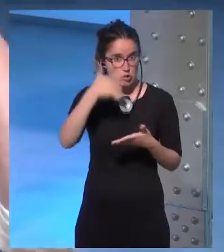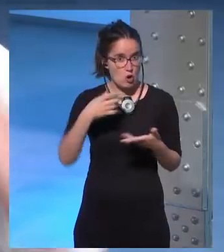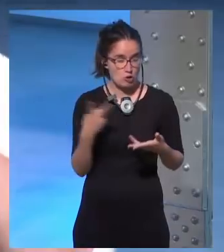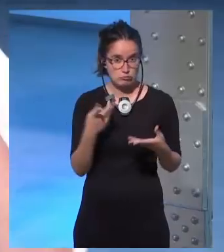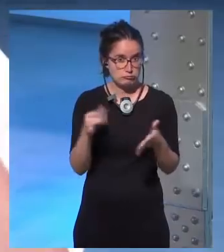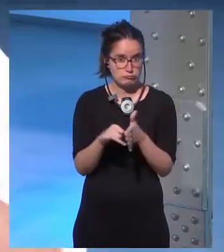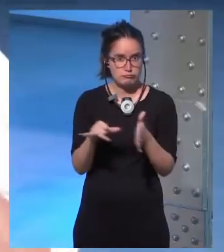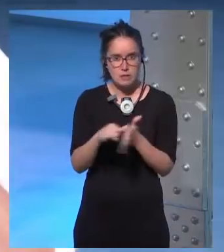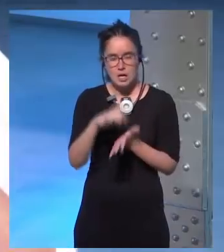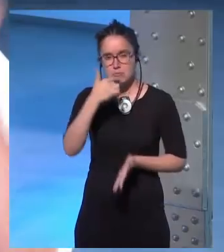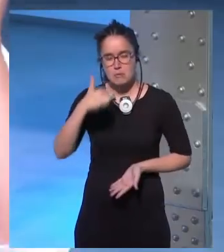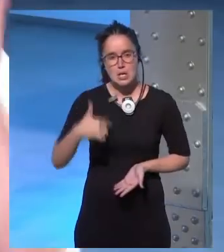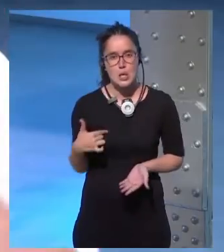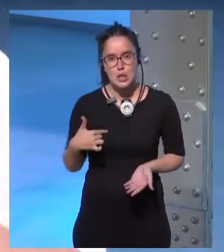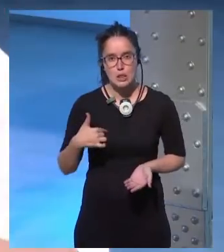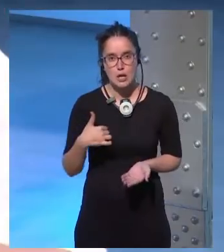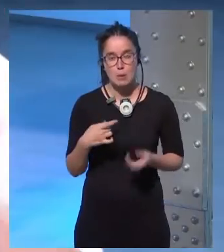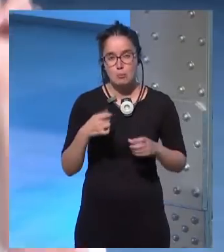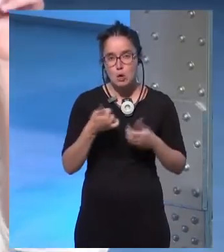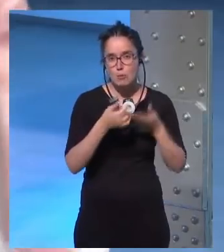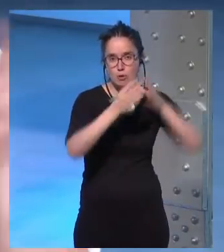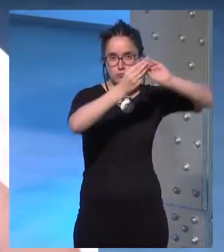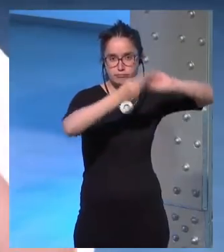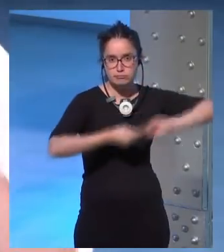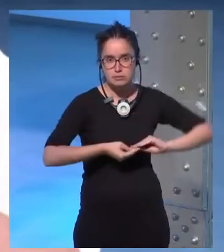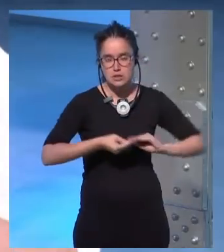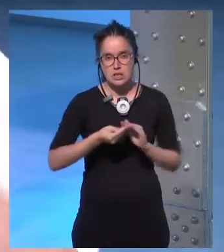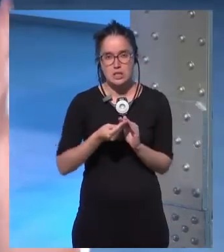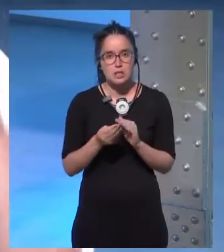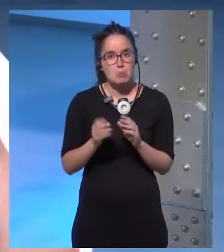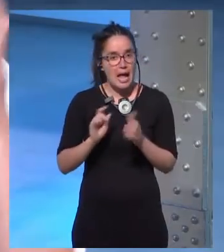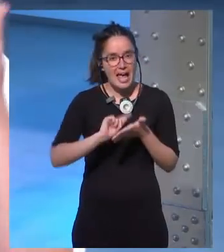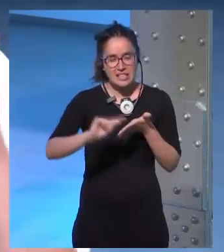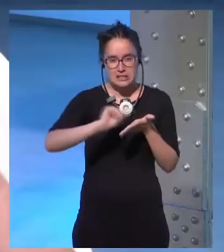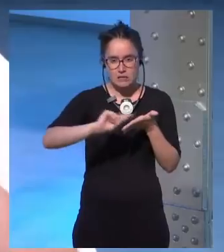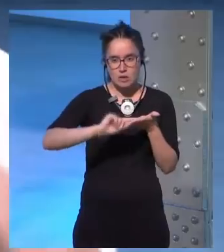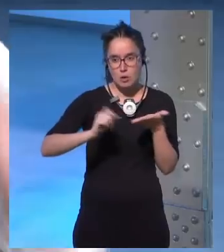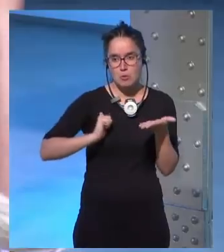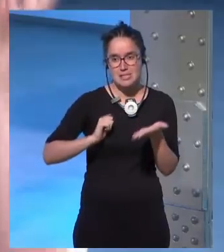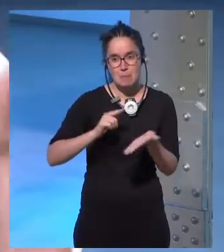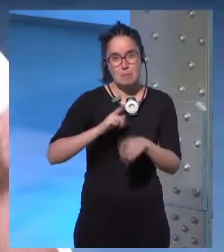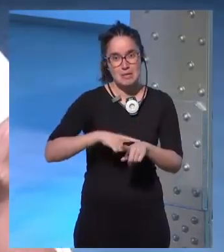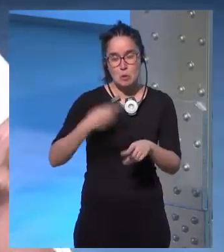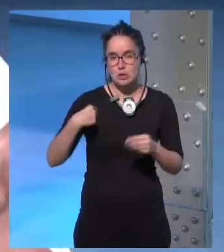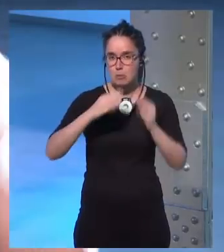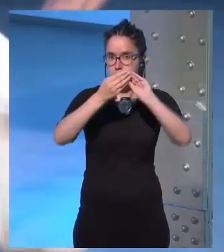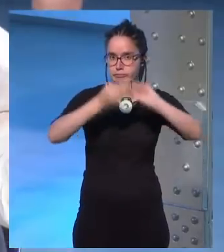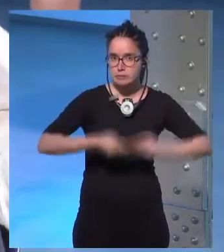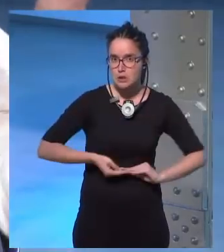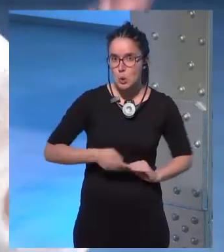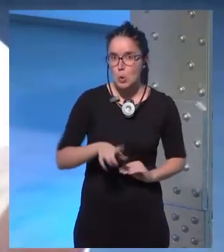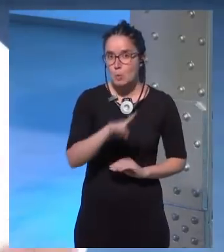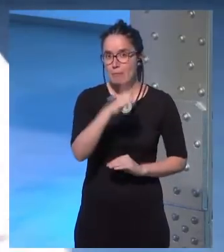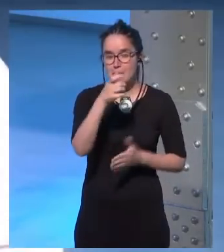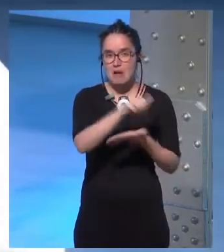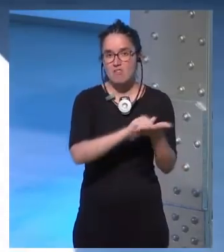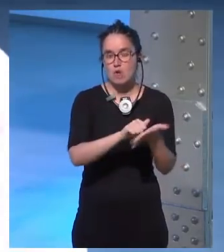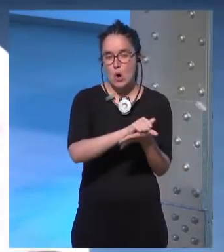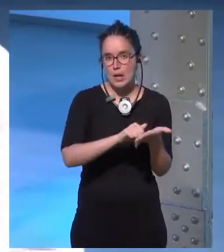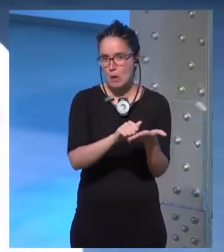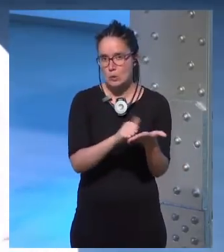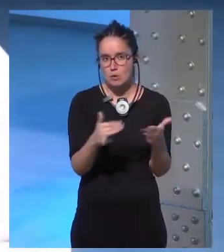as he goes, and he literally, when he gets done with his draft, when he gets done, he prints it, or he doesn't even print it out, he just sends it to his editor, like, that's it, he's done. And I